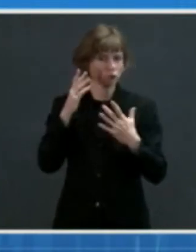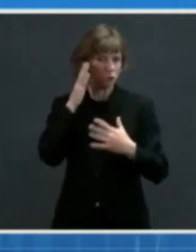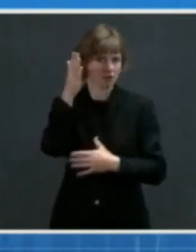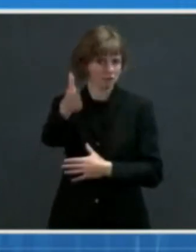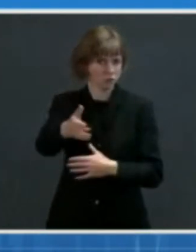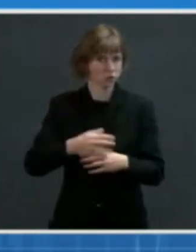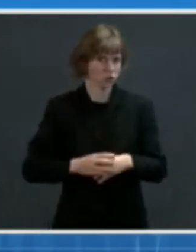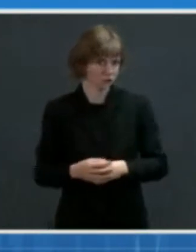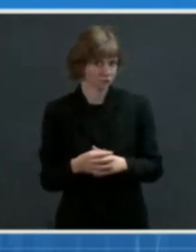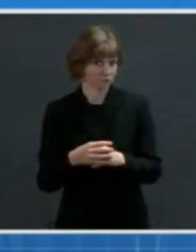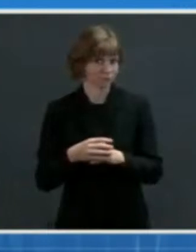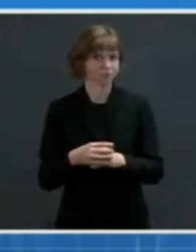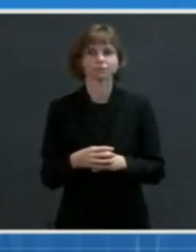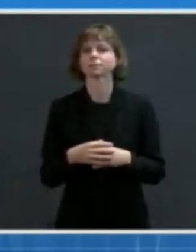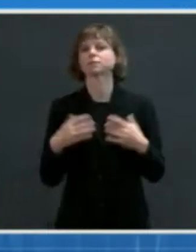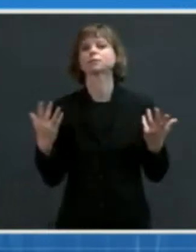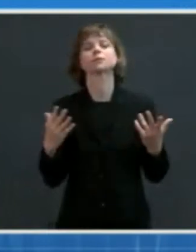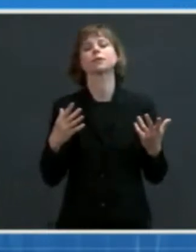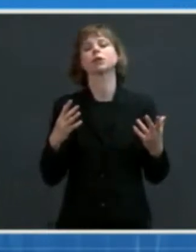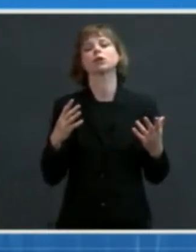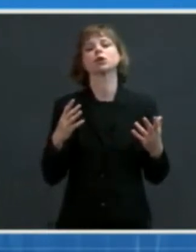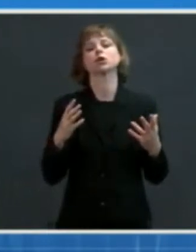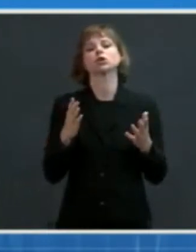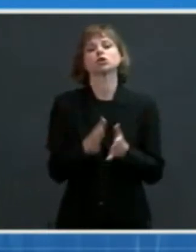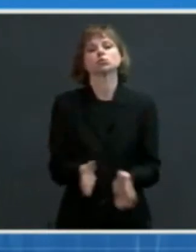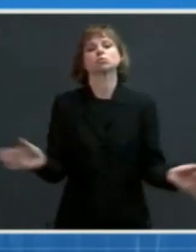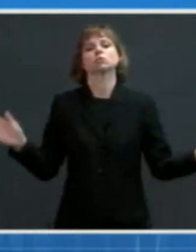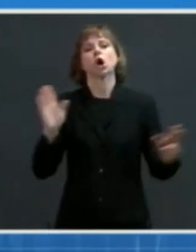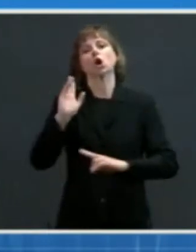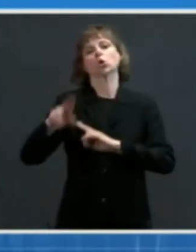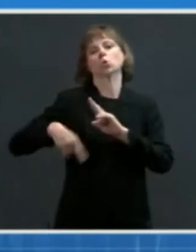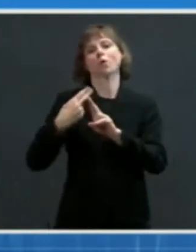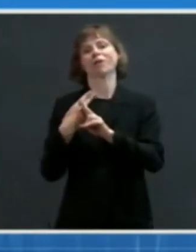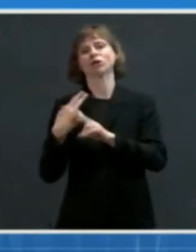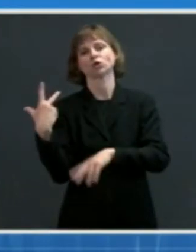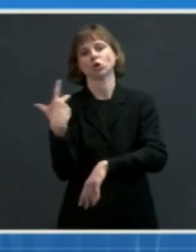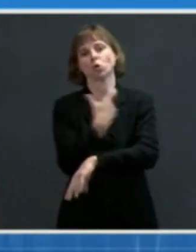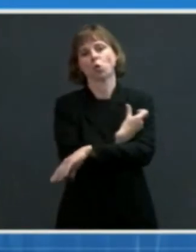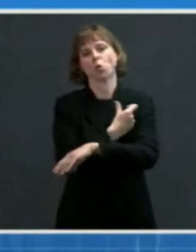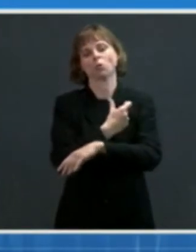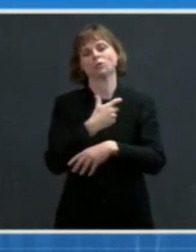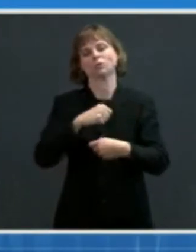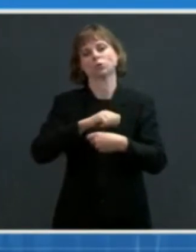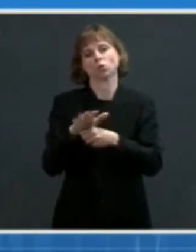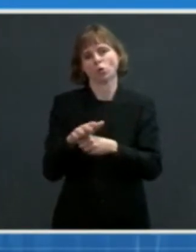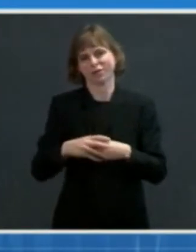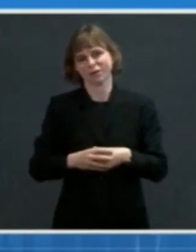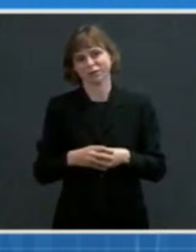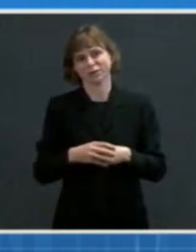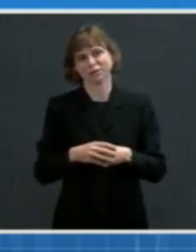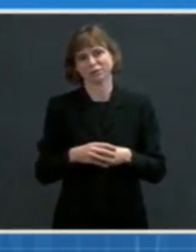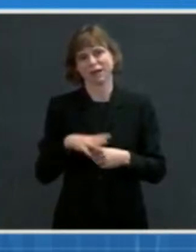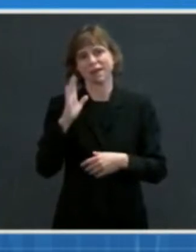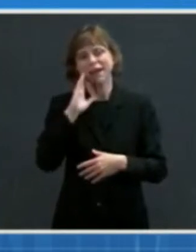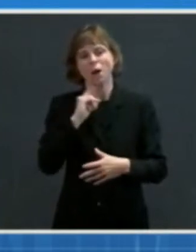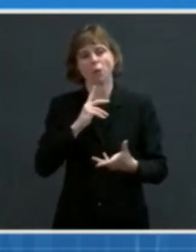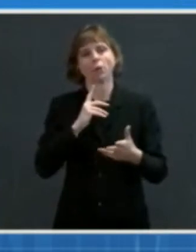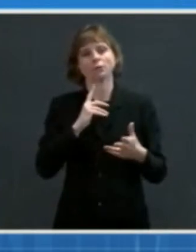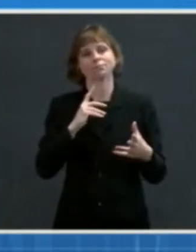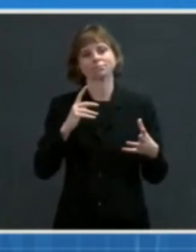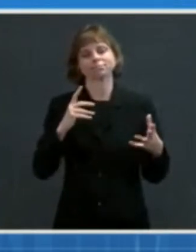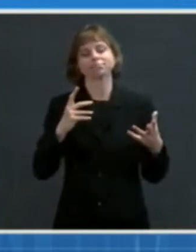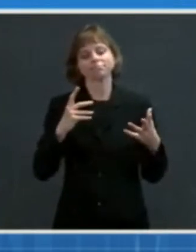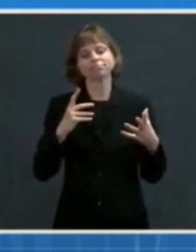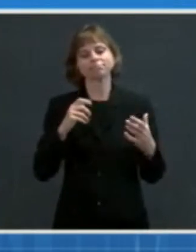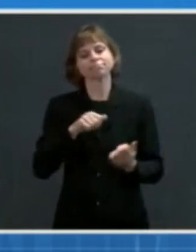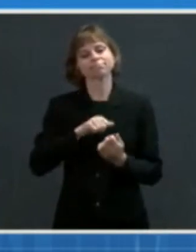a universal coronavirus vaccine, one that would handle variants of SARS-CoV-2